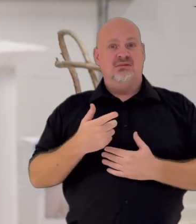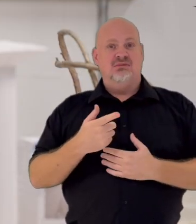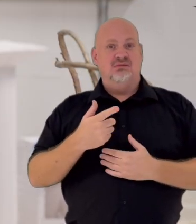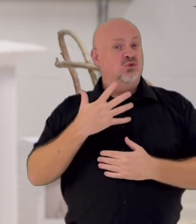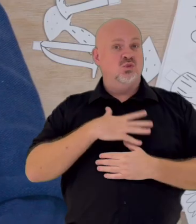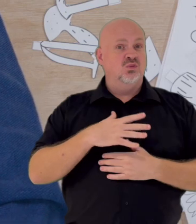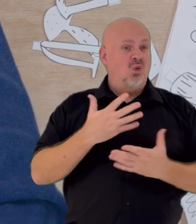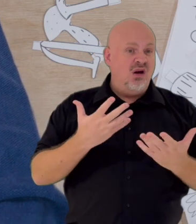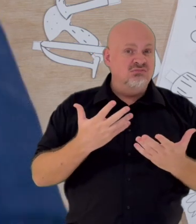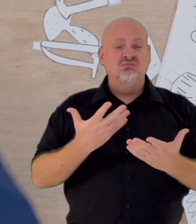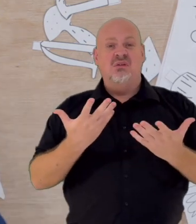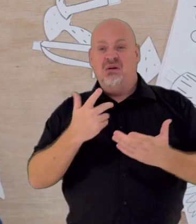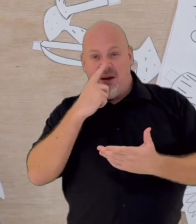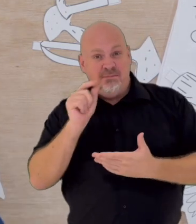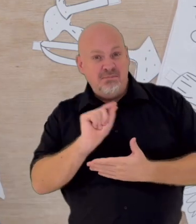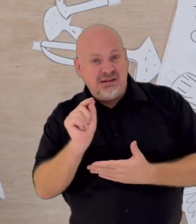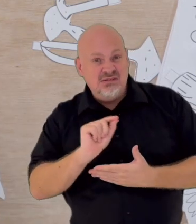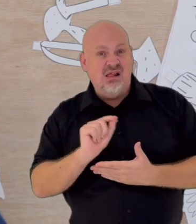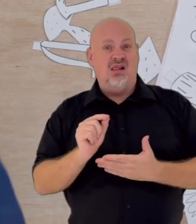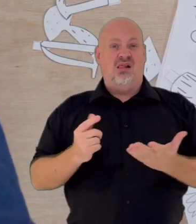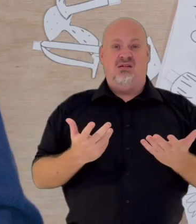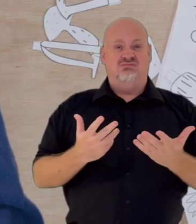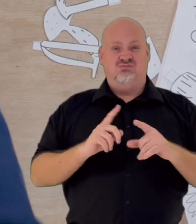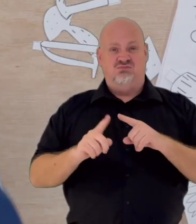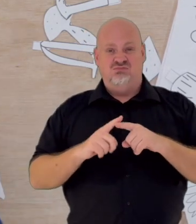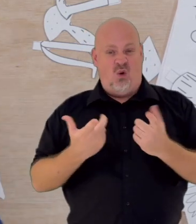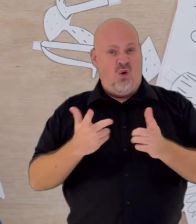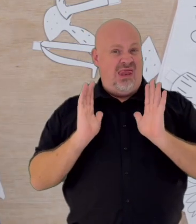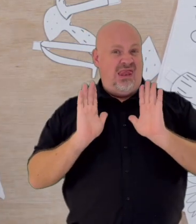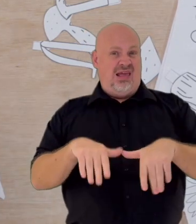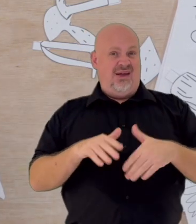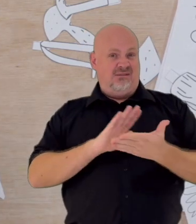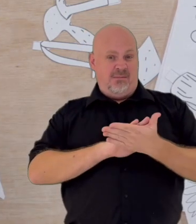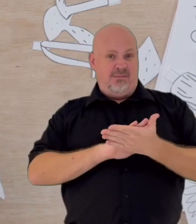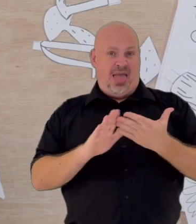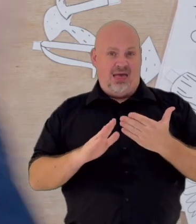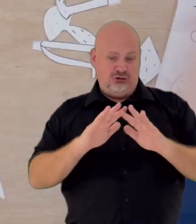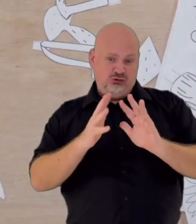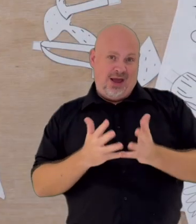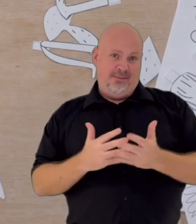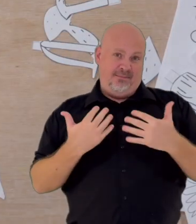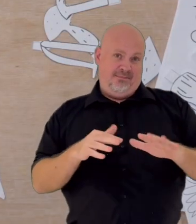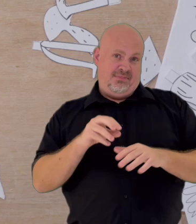pencils, or you could just leave them blank and just have the shapes.